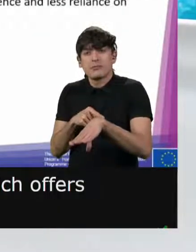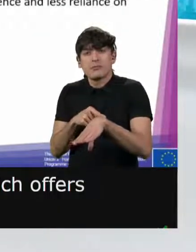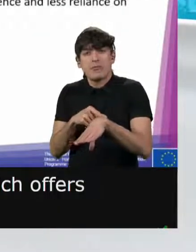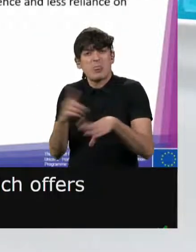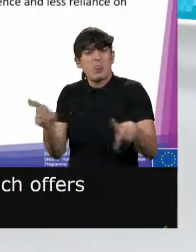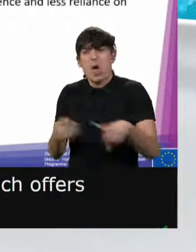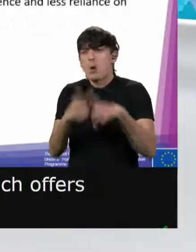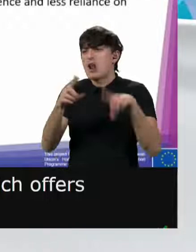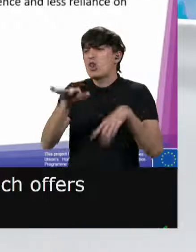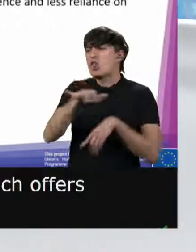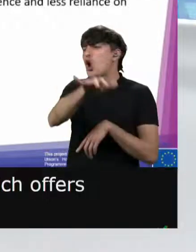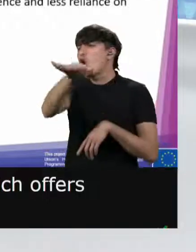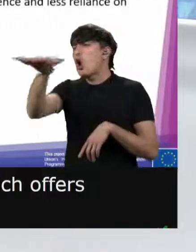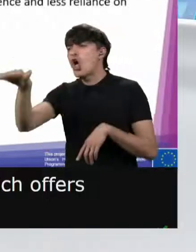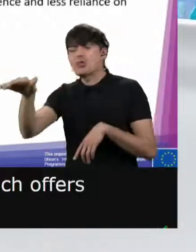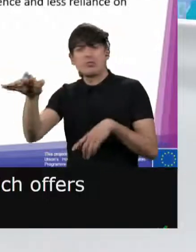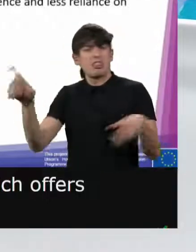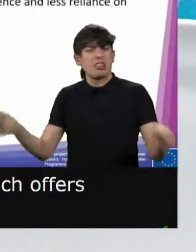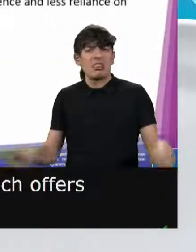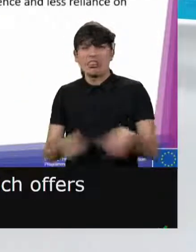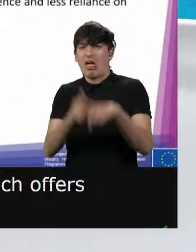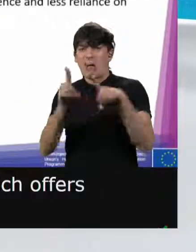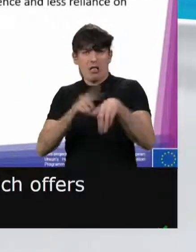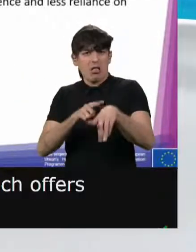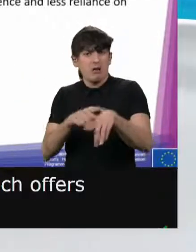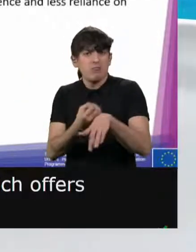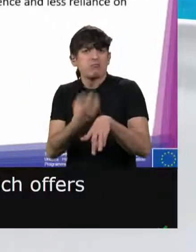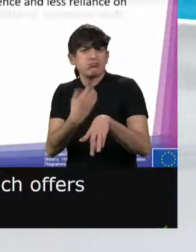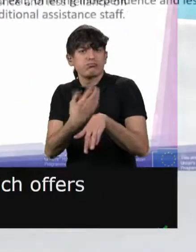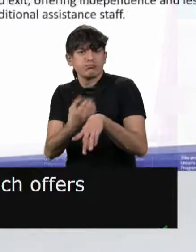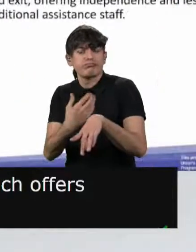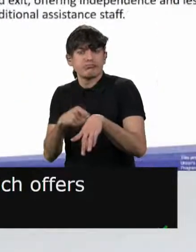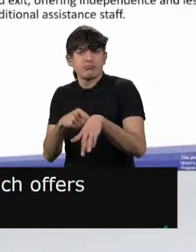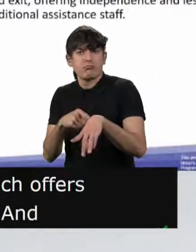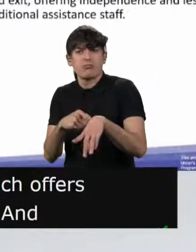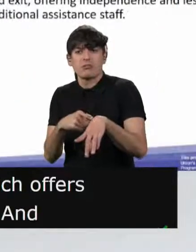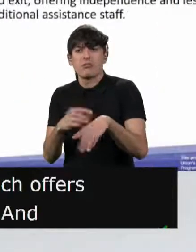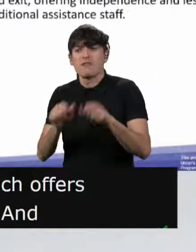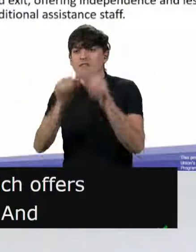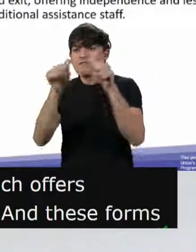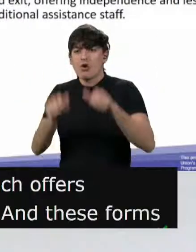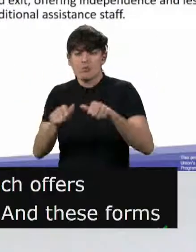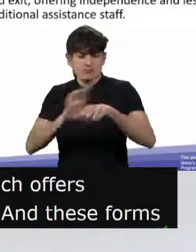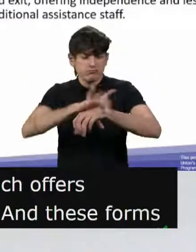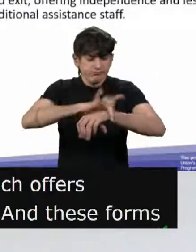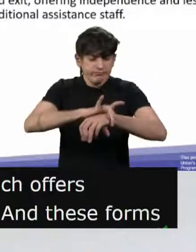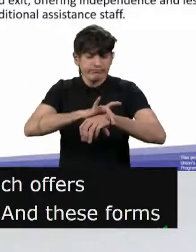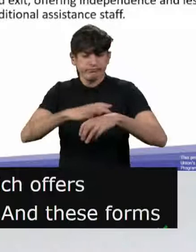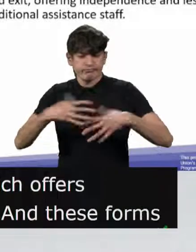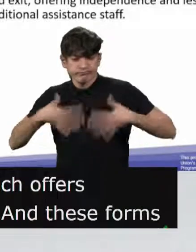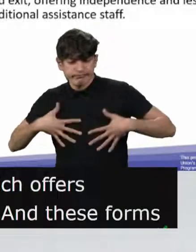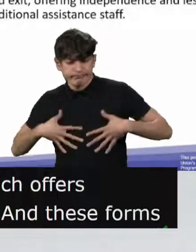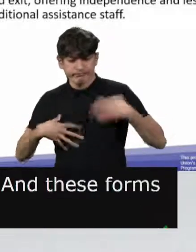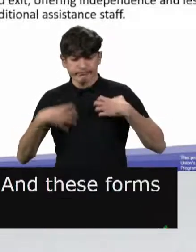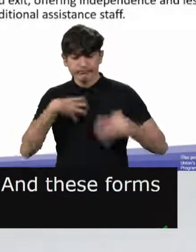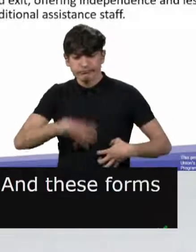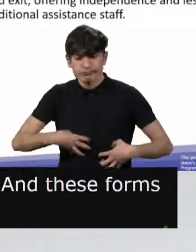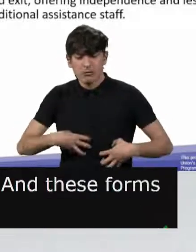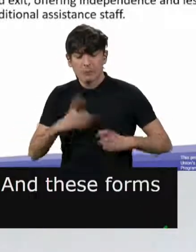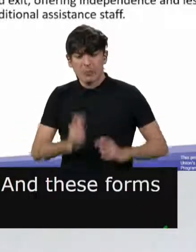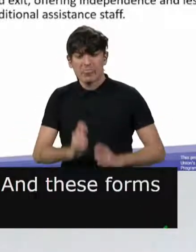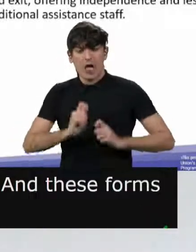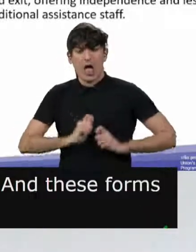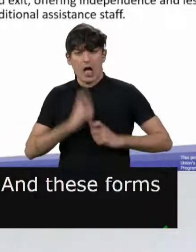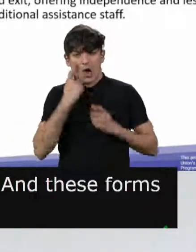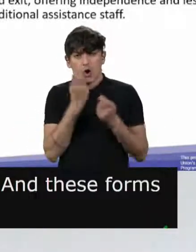And these forms of wearable also offer the means of giving control to engage remotely controlled